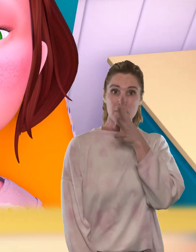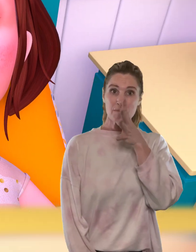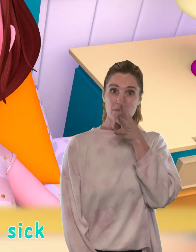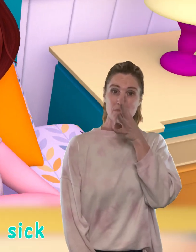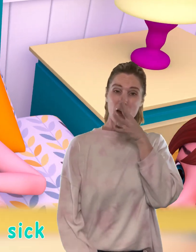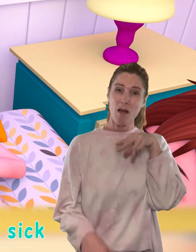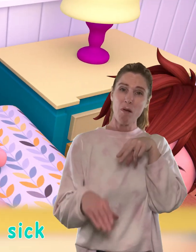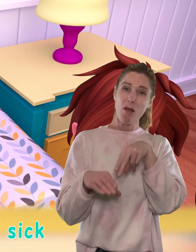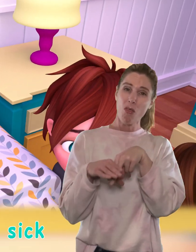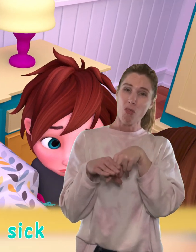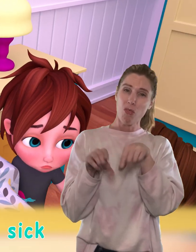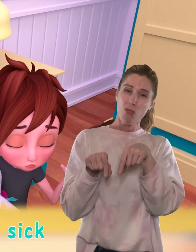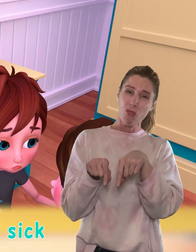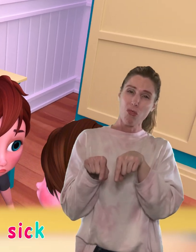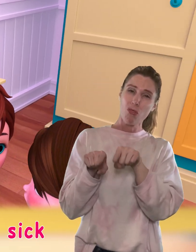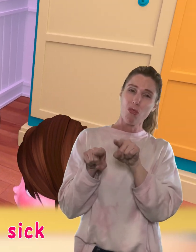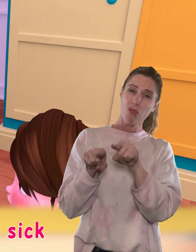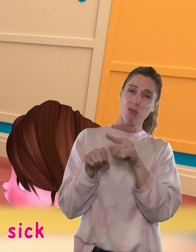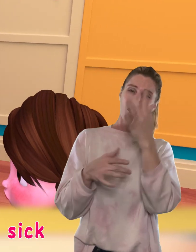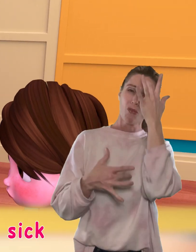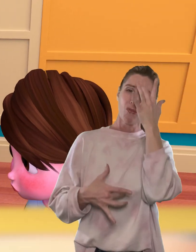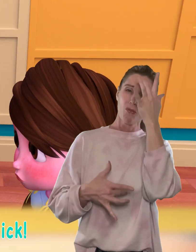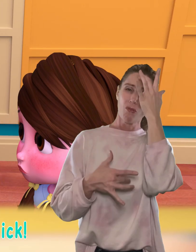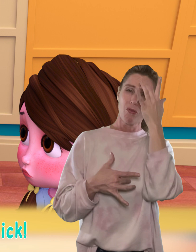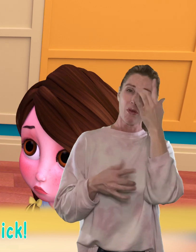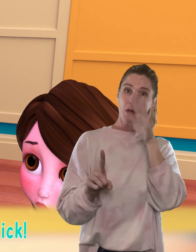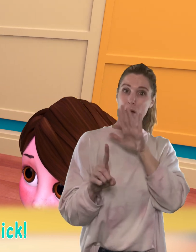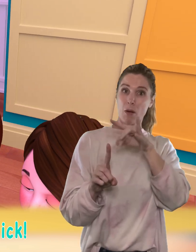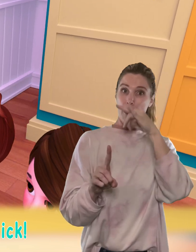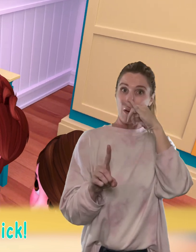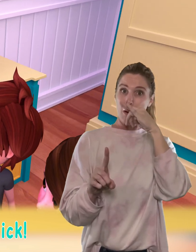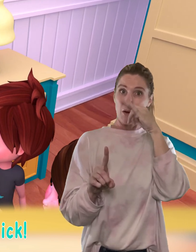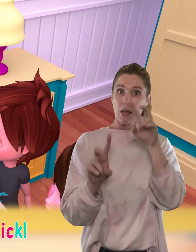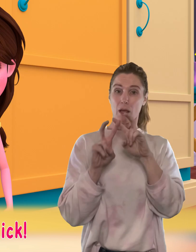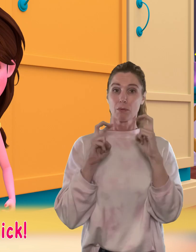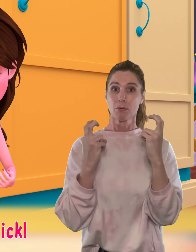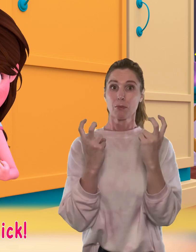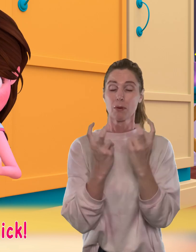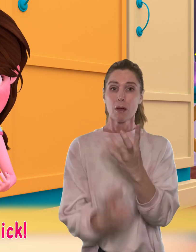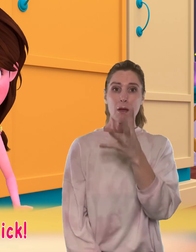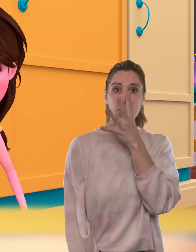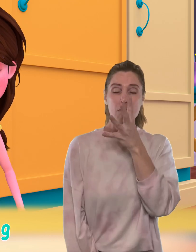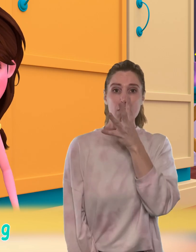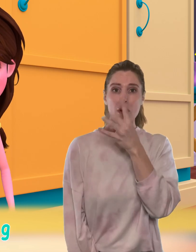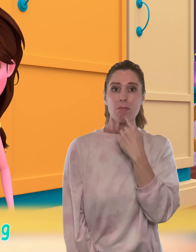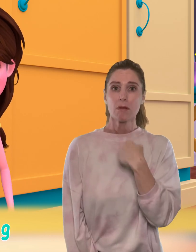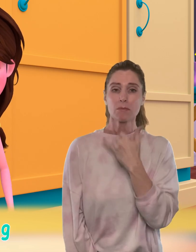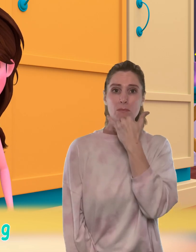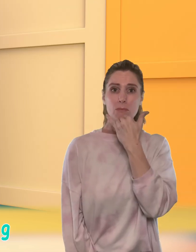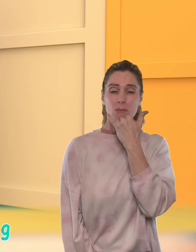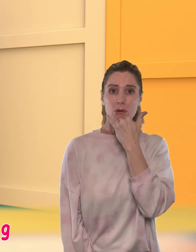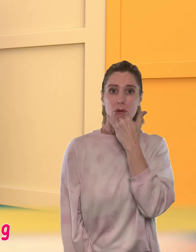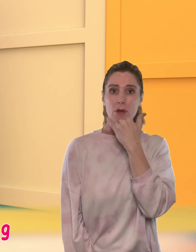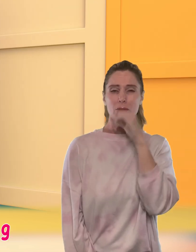As she laid in her bed, all sick, her kids gathered around her quick. "Mother, tell us what's